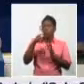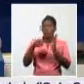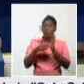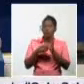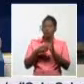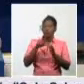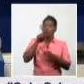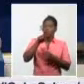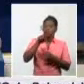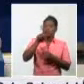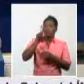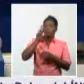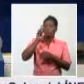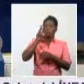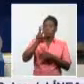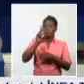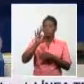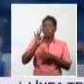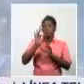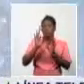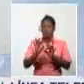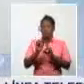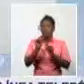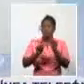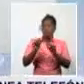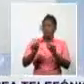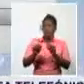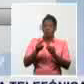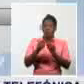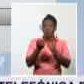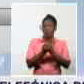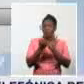7.06%. The region of the Americas confirms